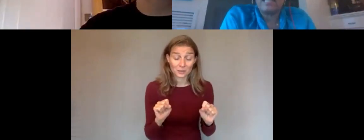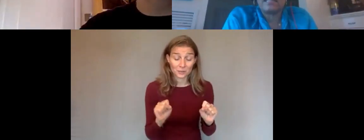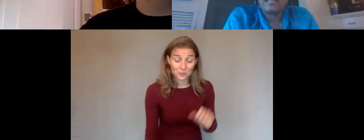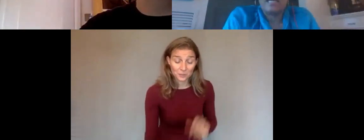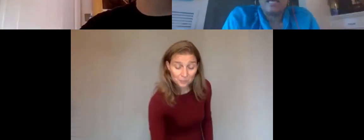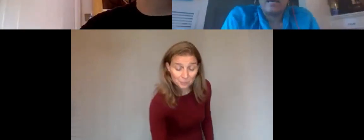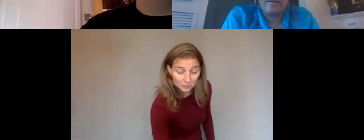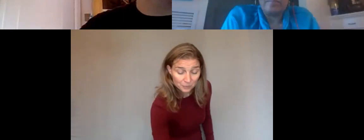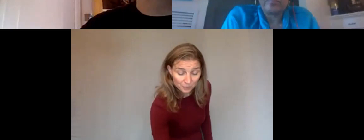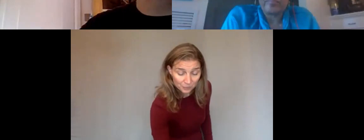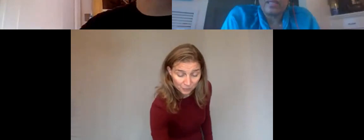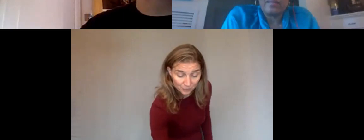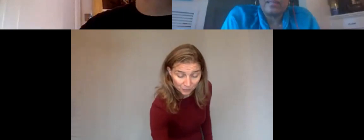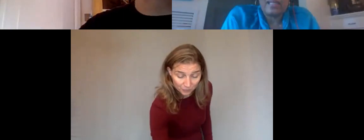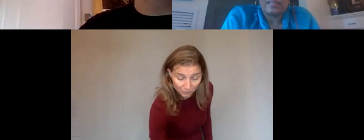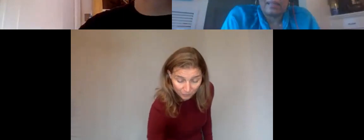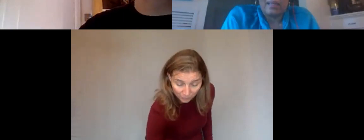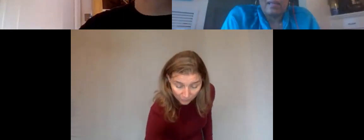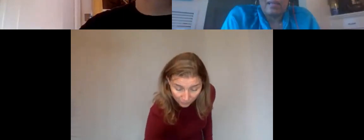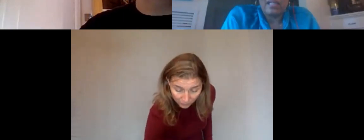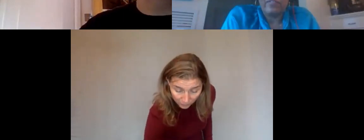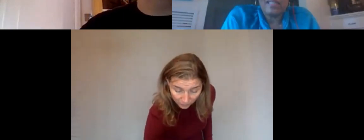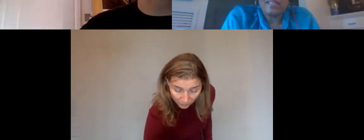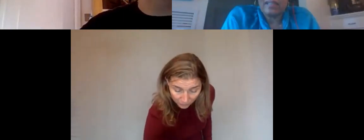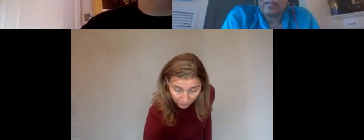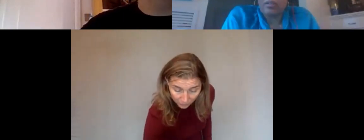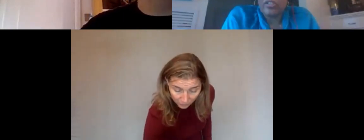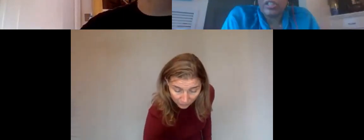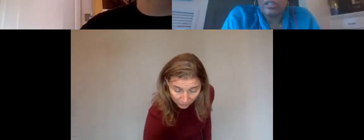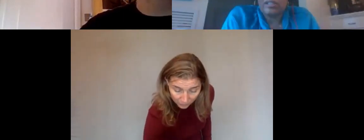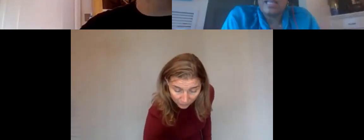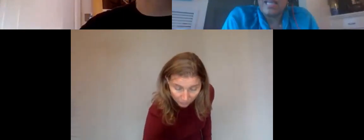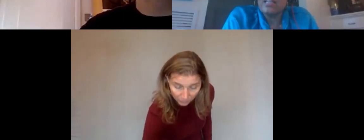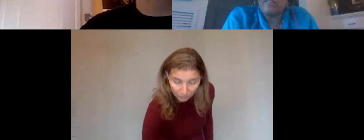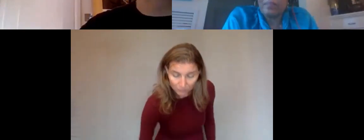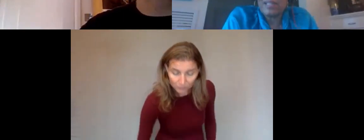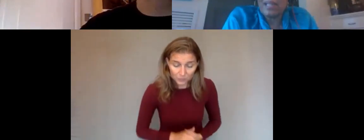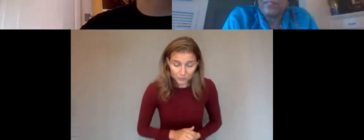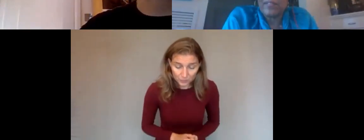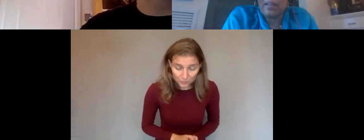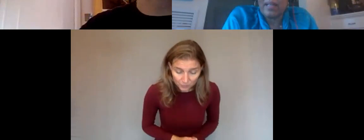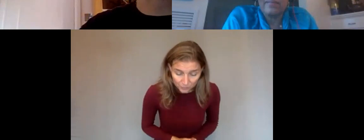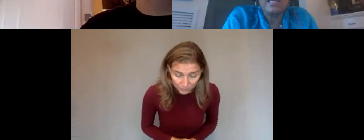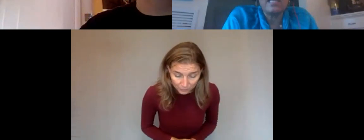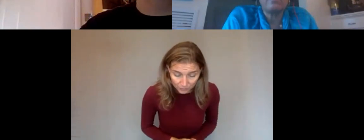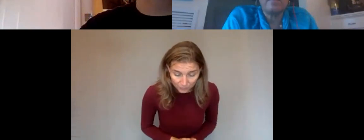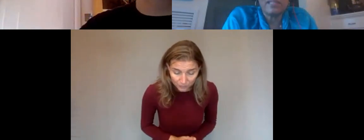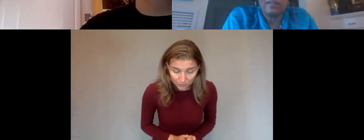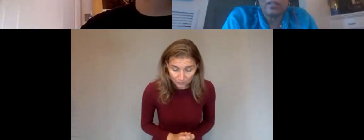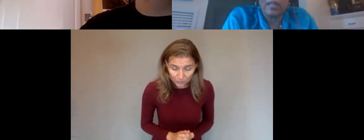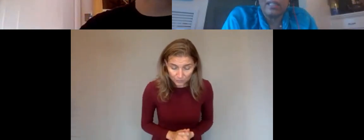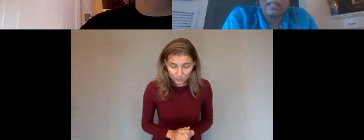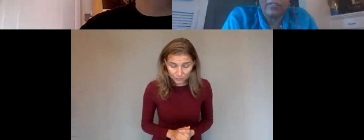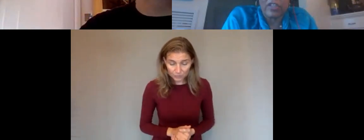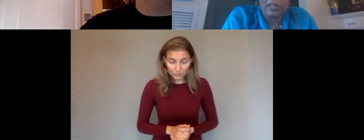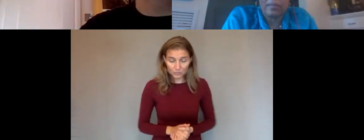remember that that the advances in technologies in and of themselves